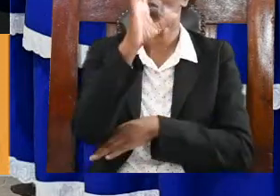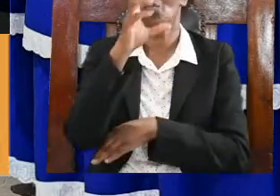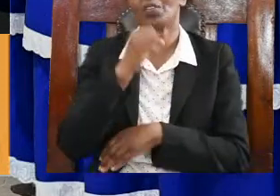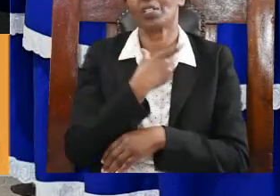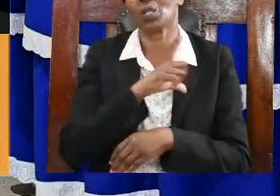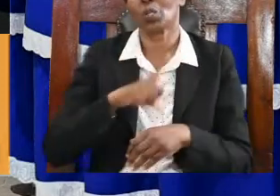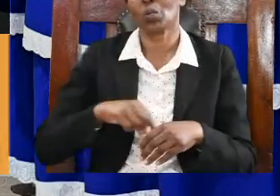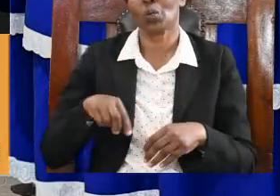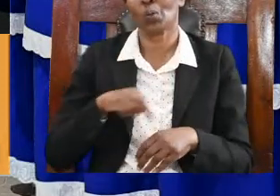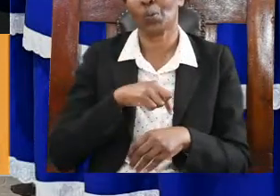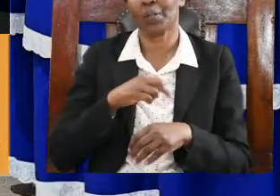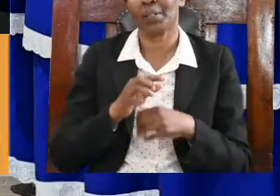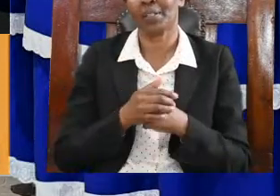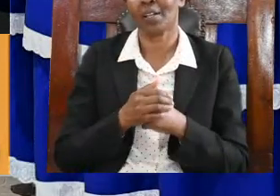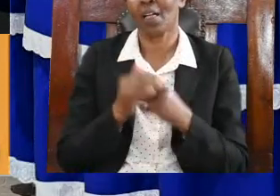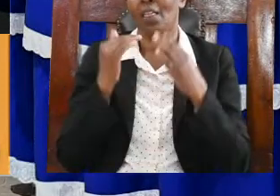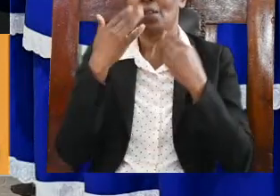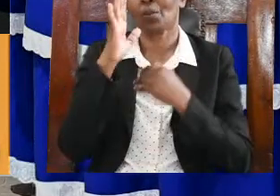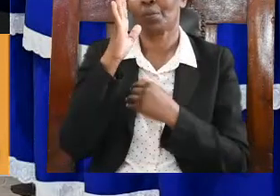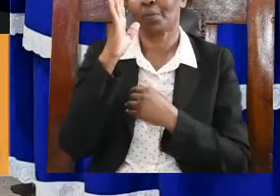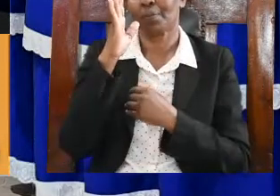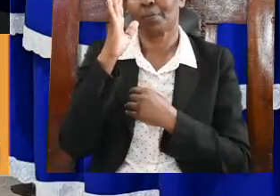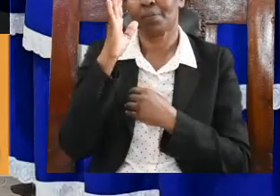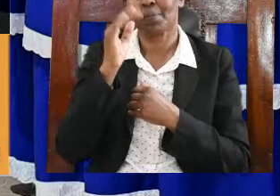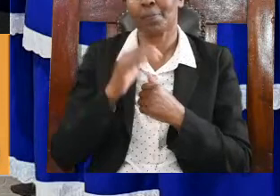Lord, we are thankful